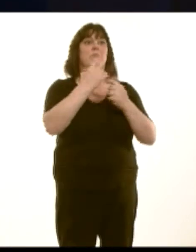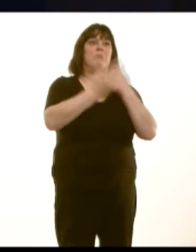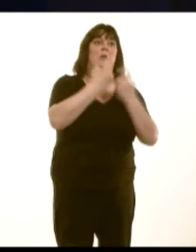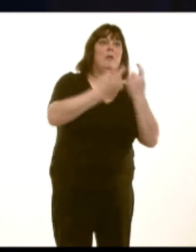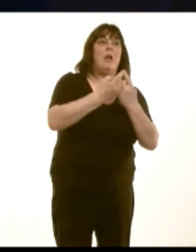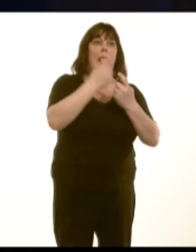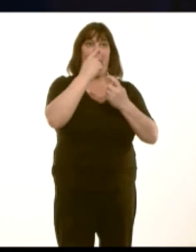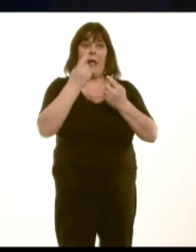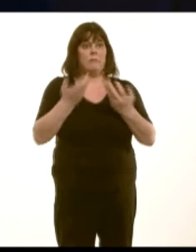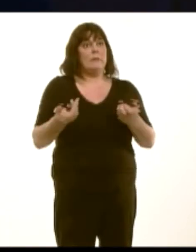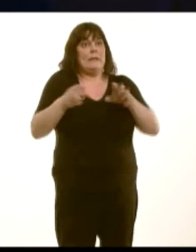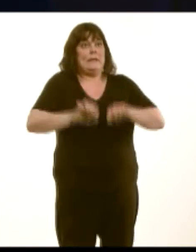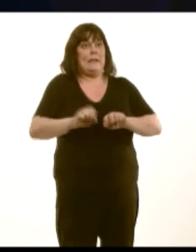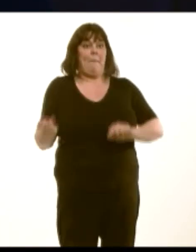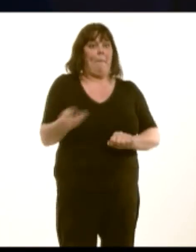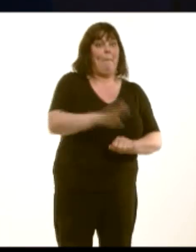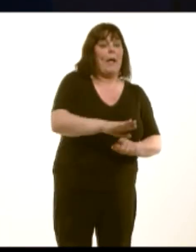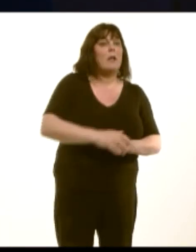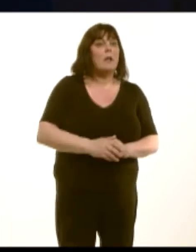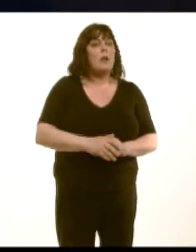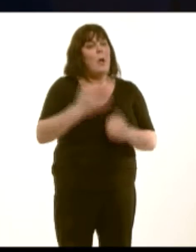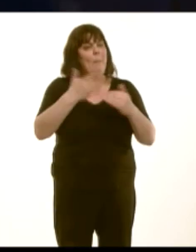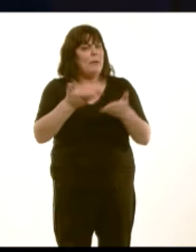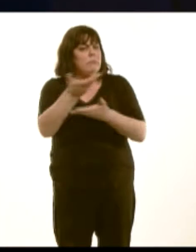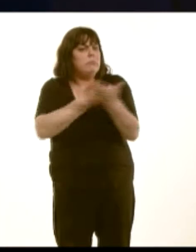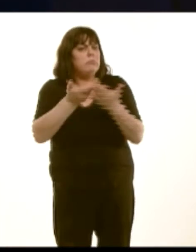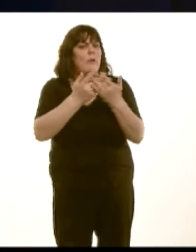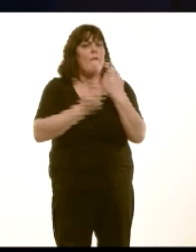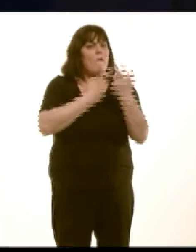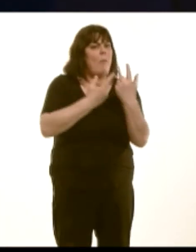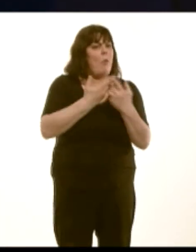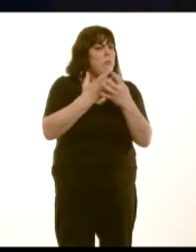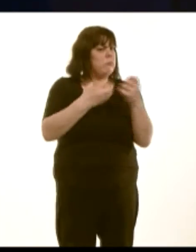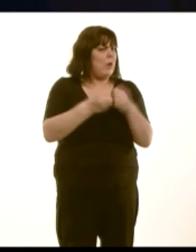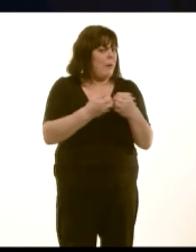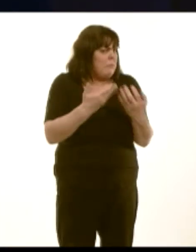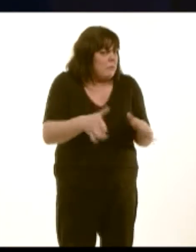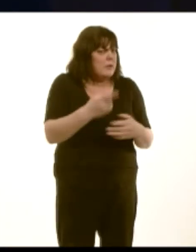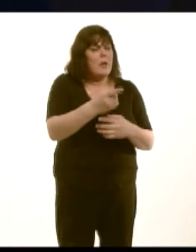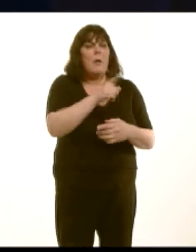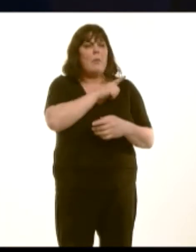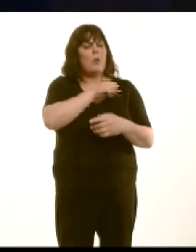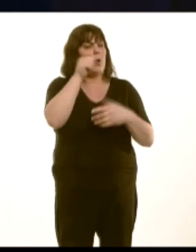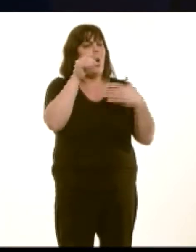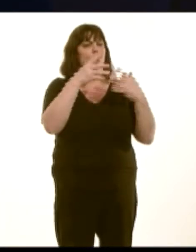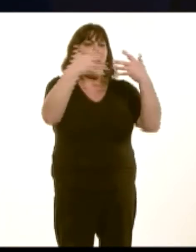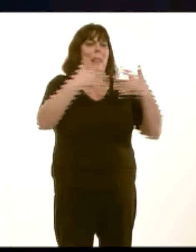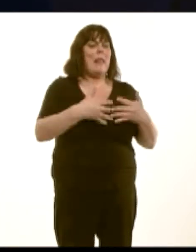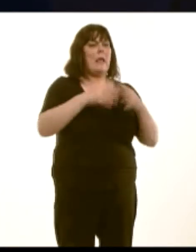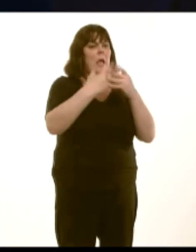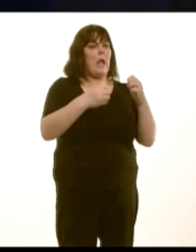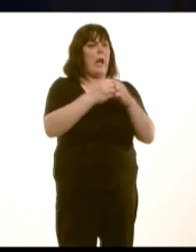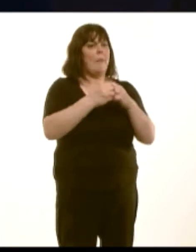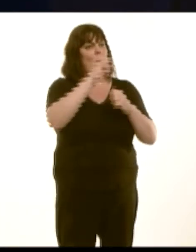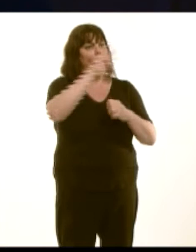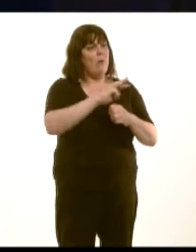any discussions with the Football Supporters Association about this? Because, league clubs in Wales are supportive of